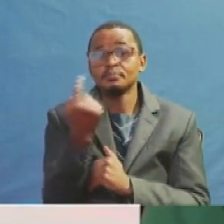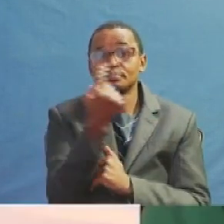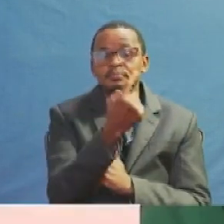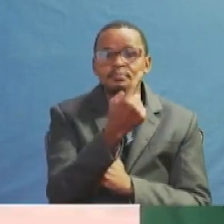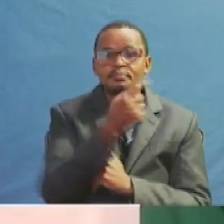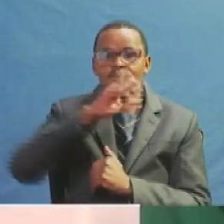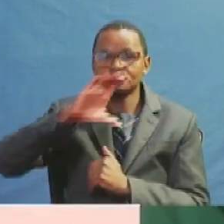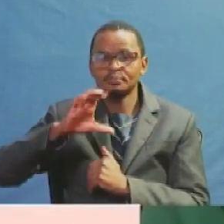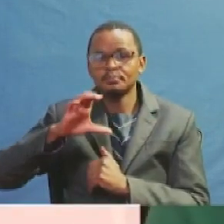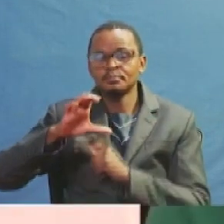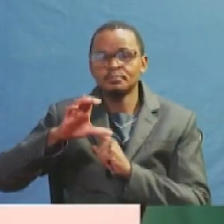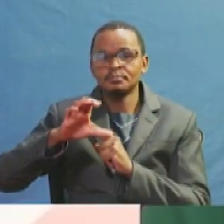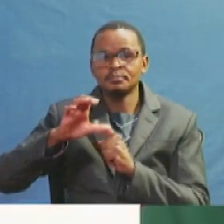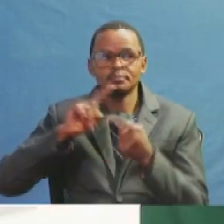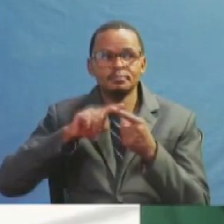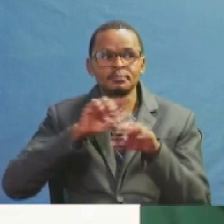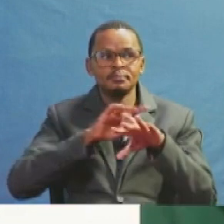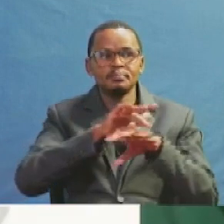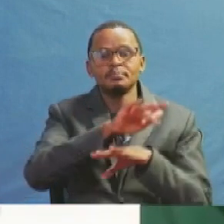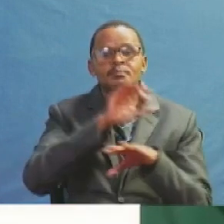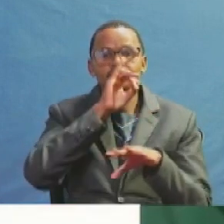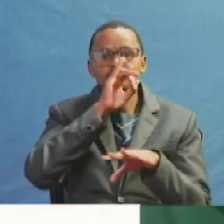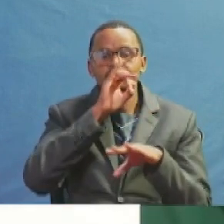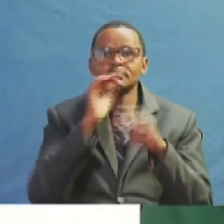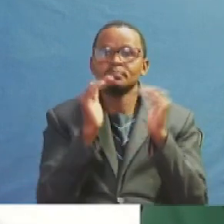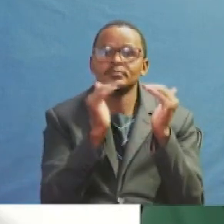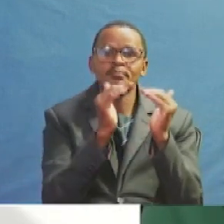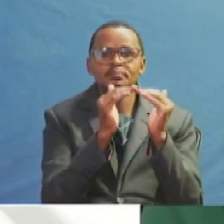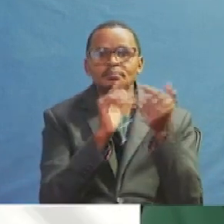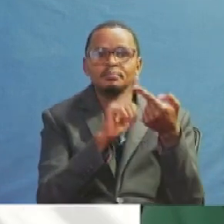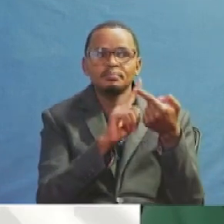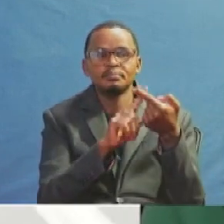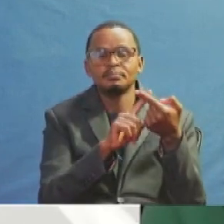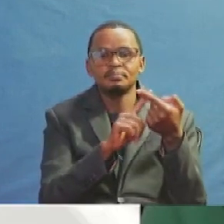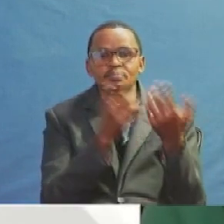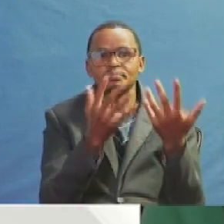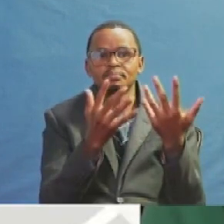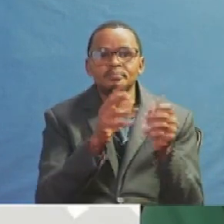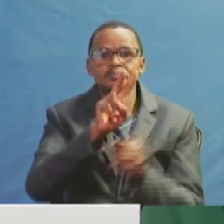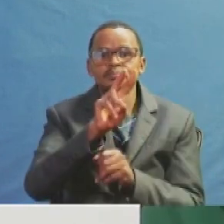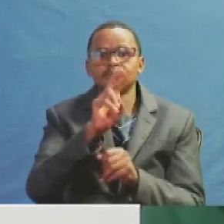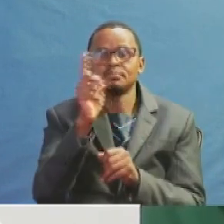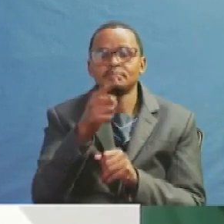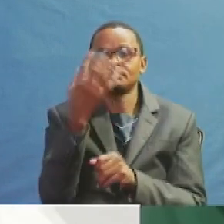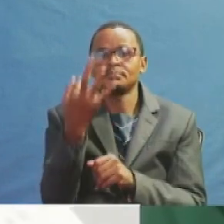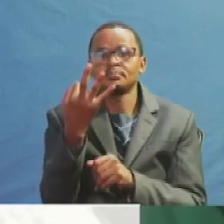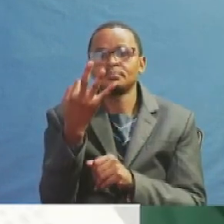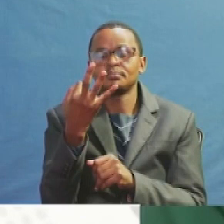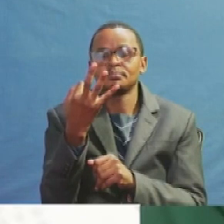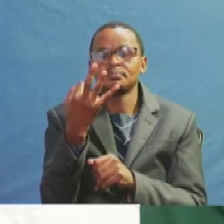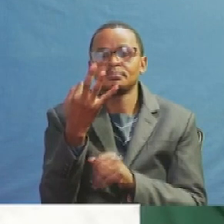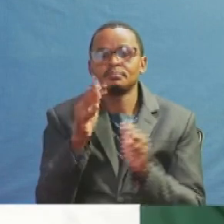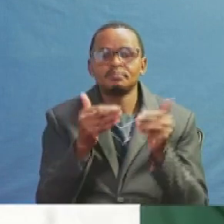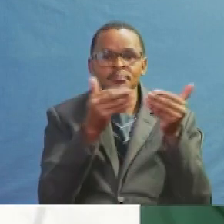county, 2 months disbursement is equivalent to maybe 2 or 3 months salaries.